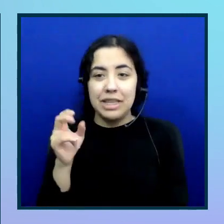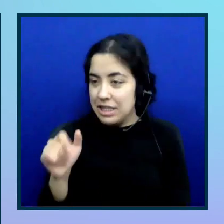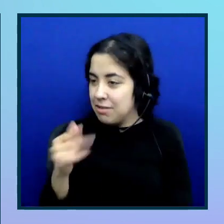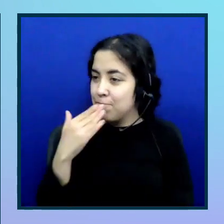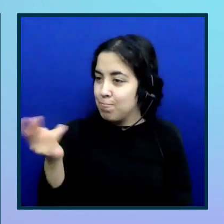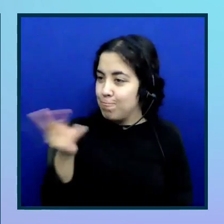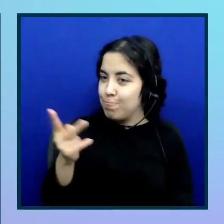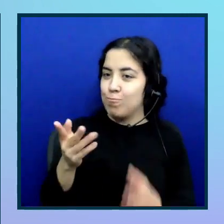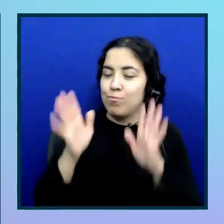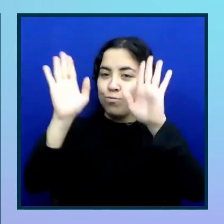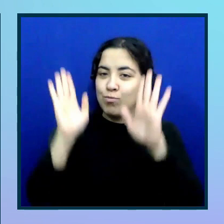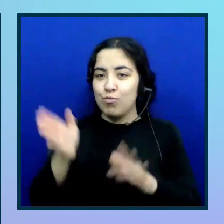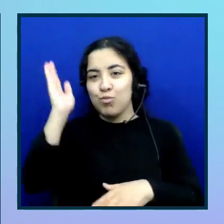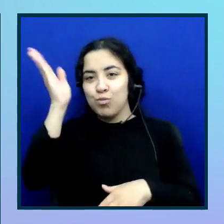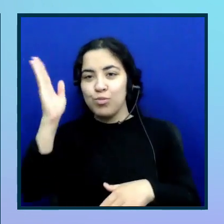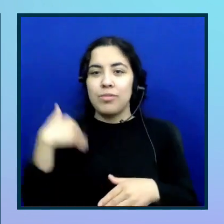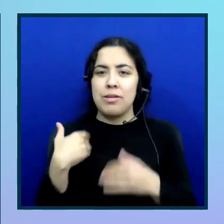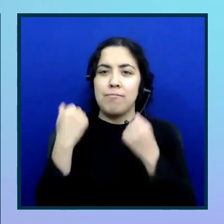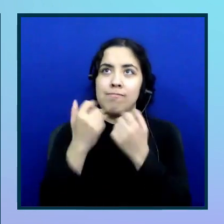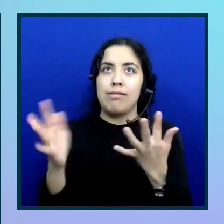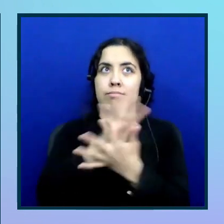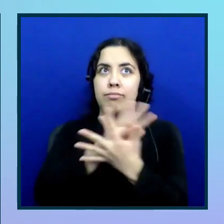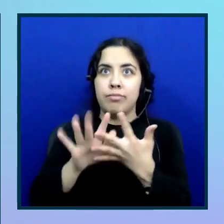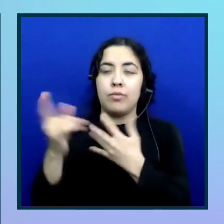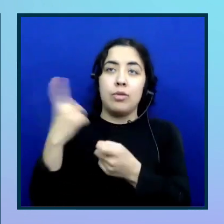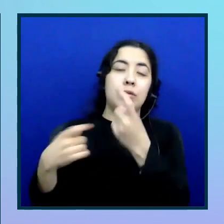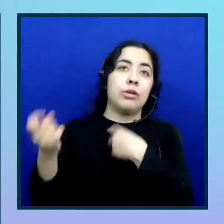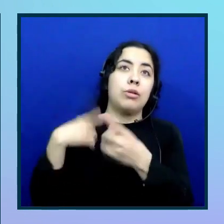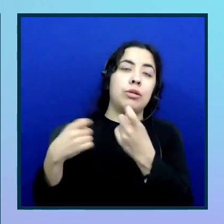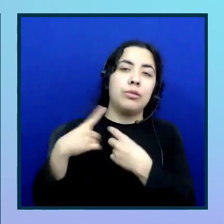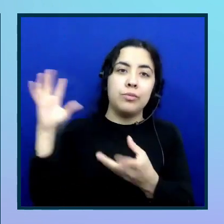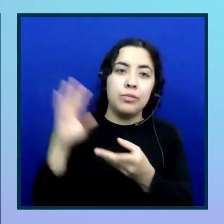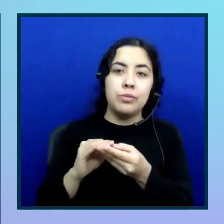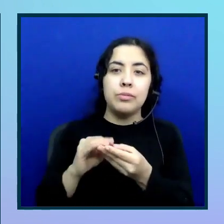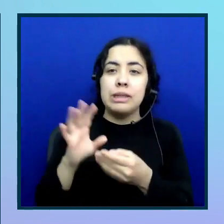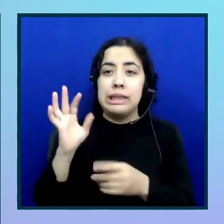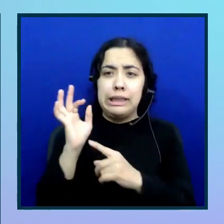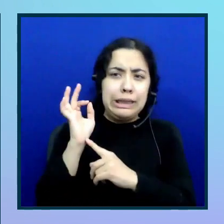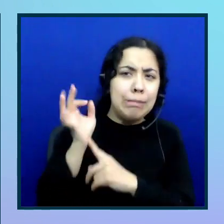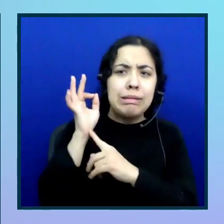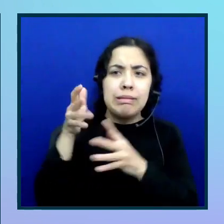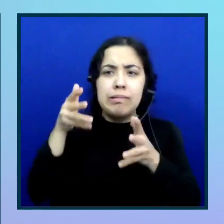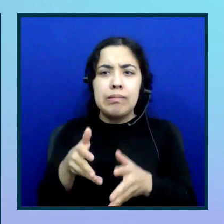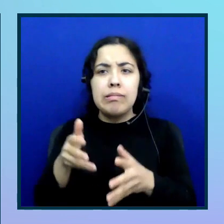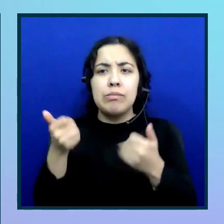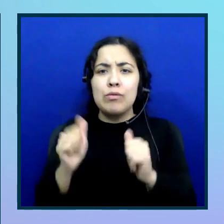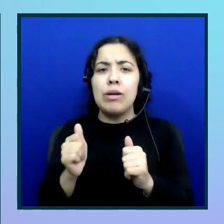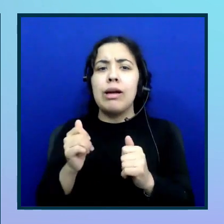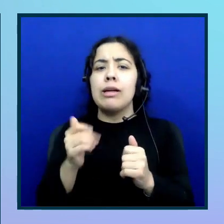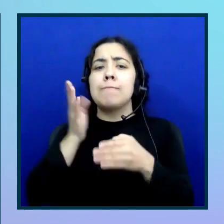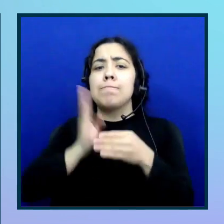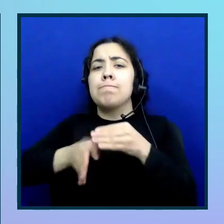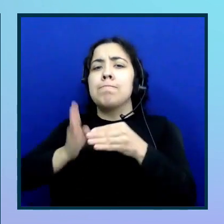great session. We have a ton of questions coming in, and we have about 9 minutes. So I'm going to get through as many as